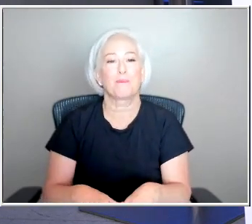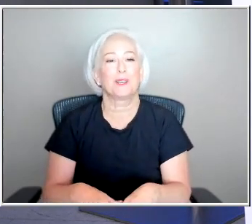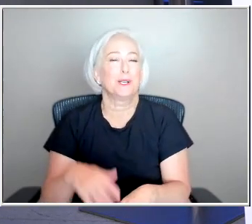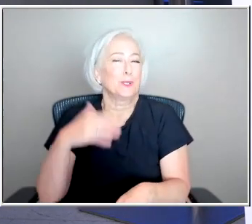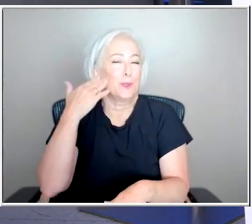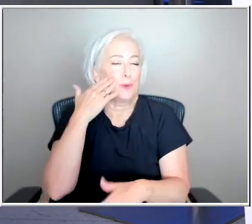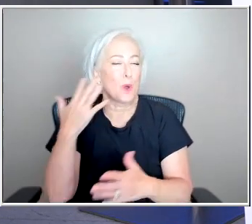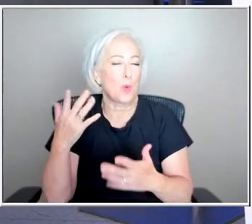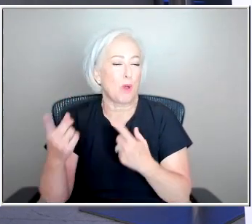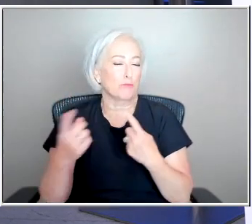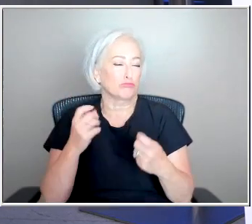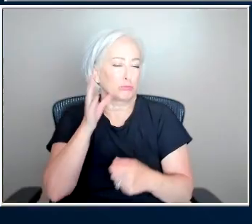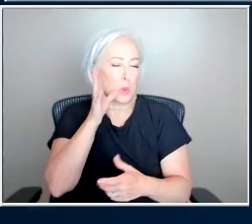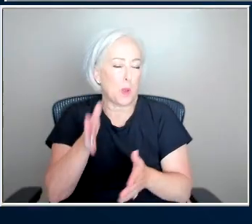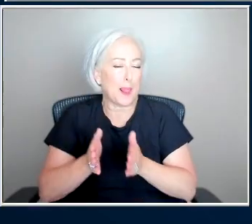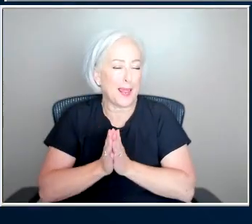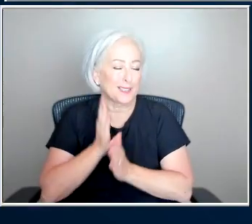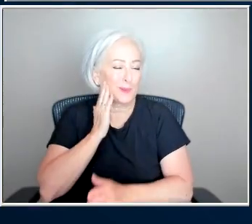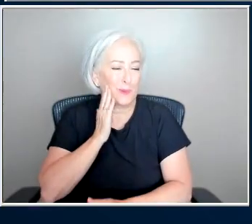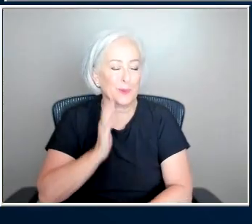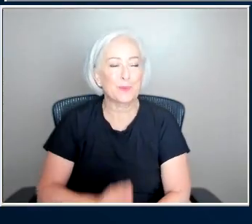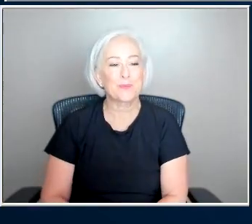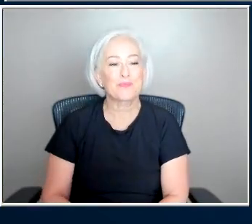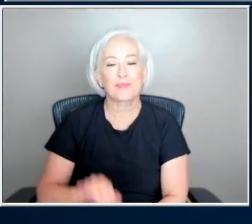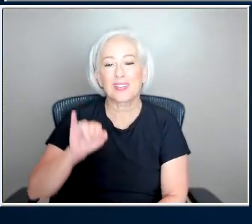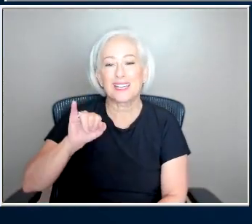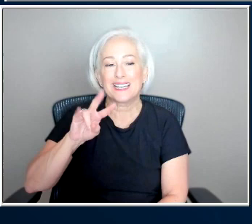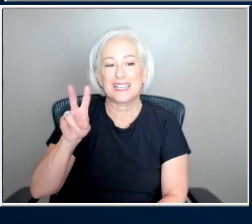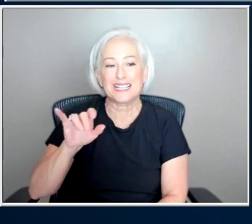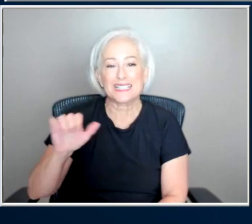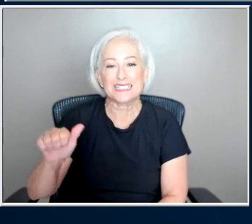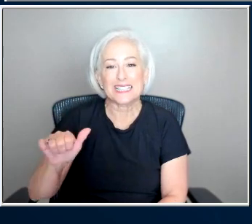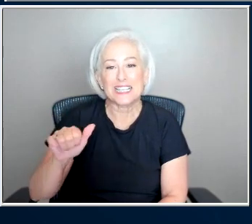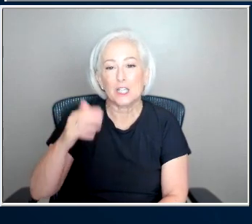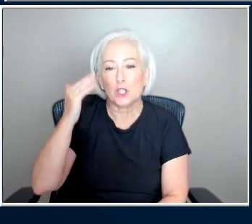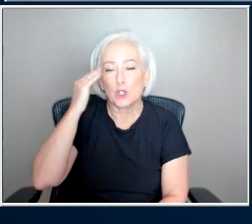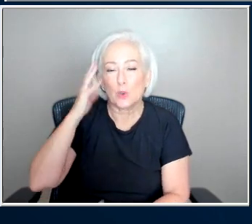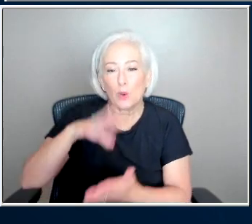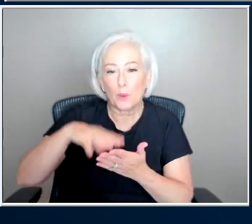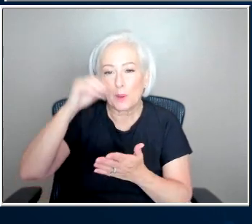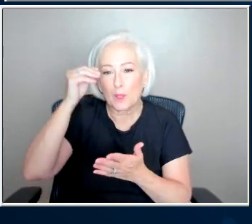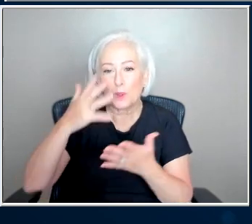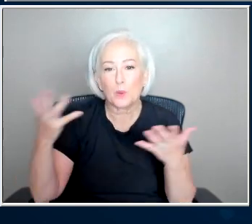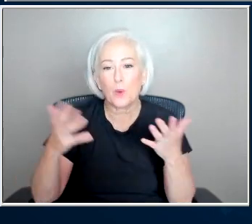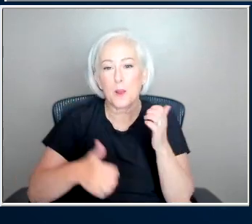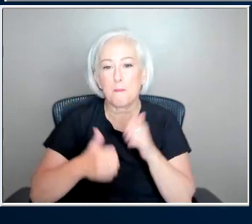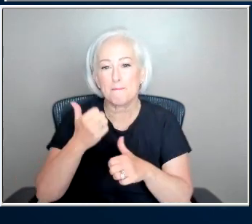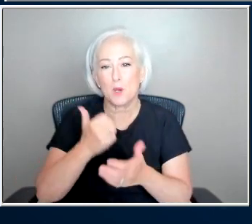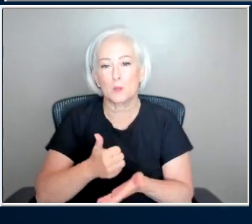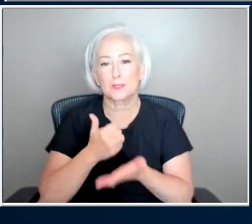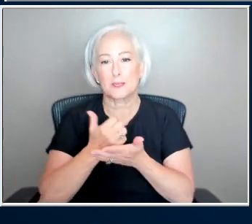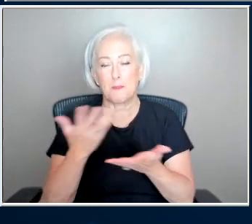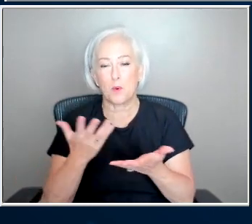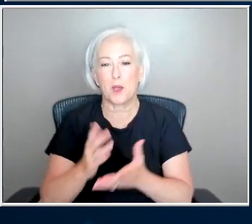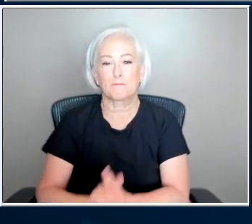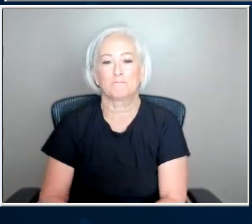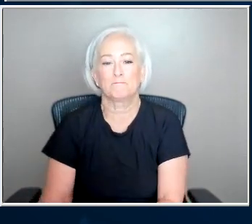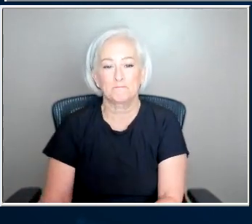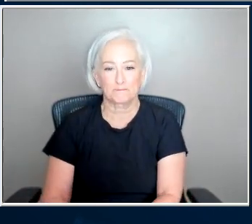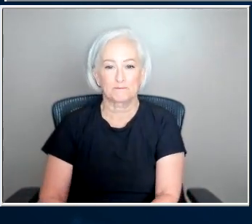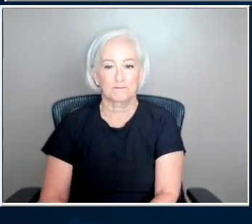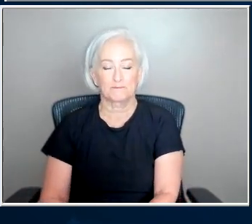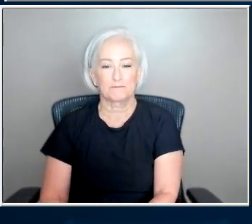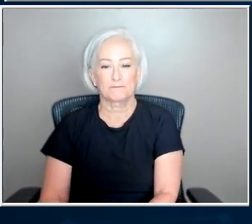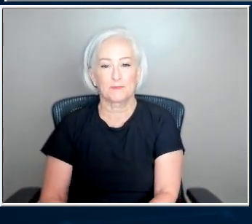very familiar. Izzy, what did you find the most helpful? Any, just for another parent who is going